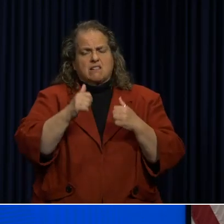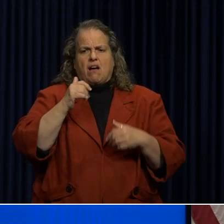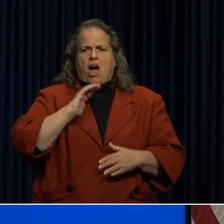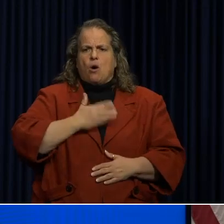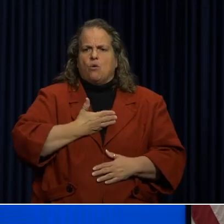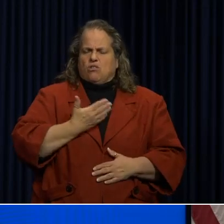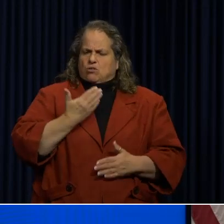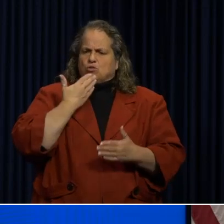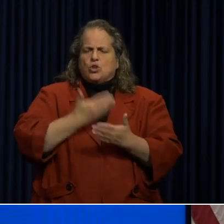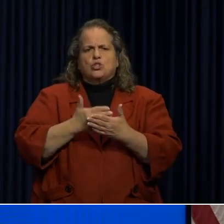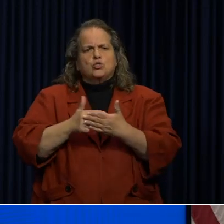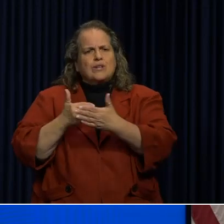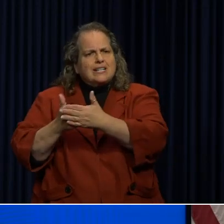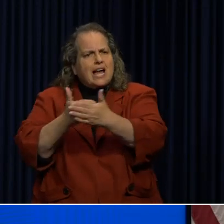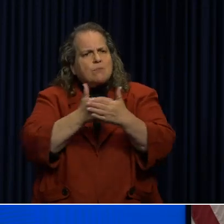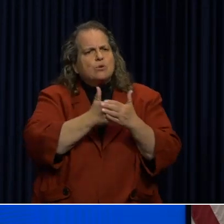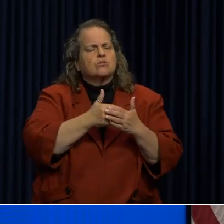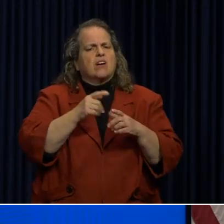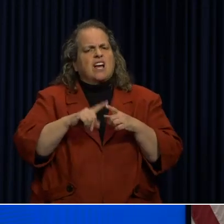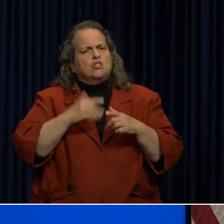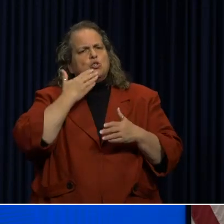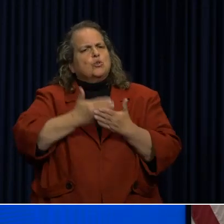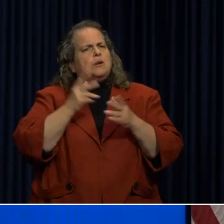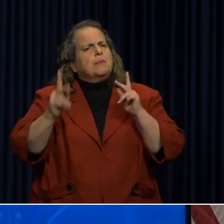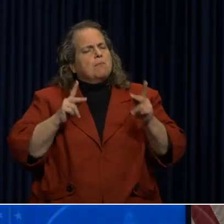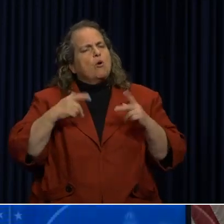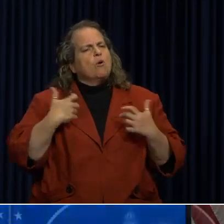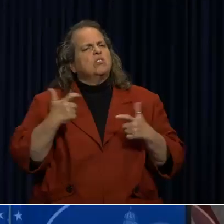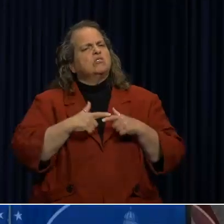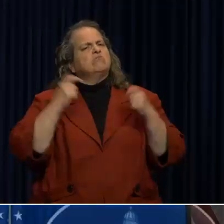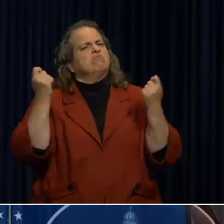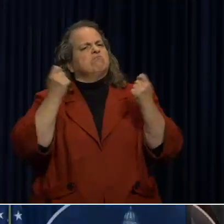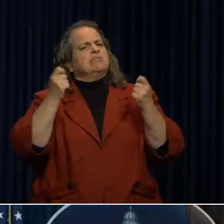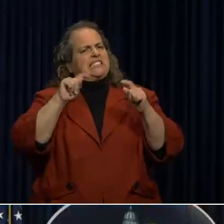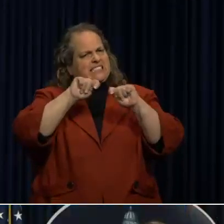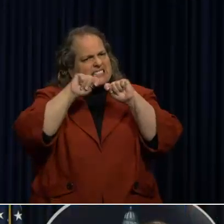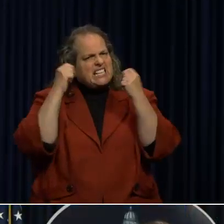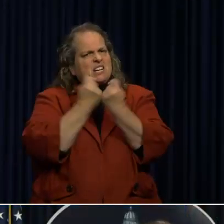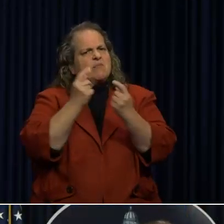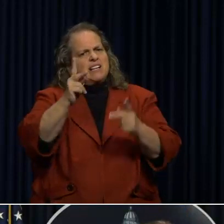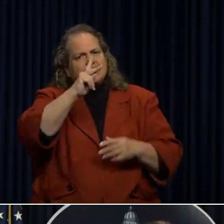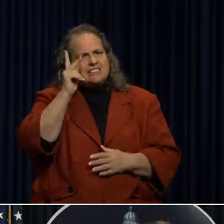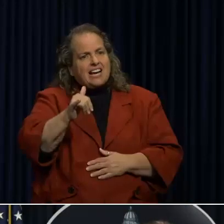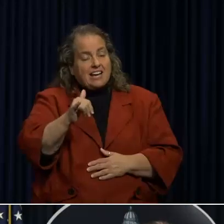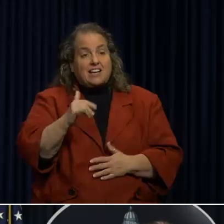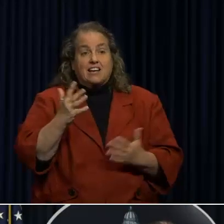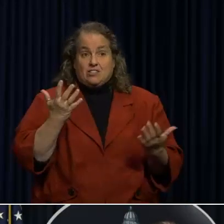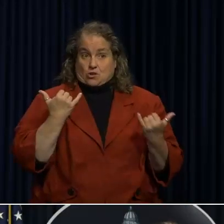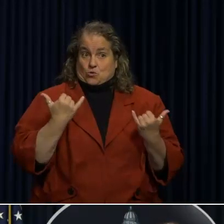for our teammates as a part of Team Kentucky? So here's a little bit of what we've got today.